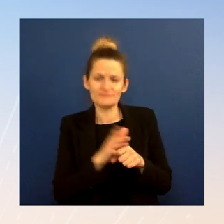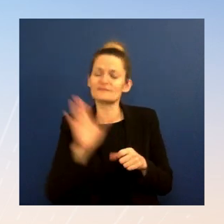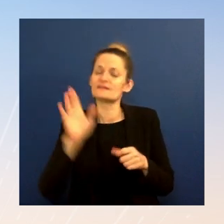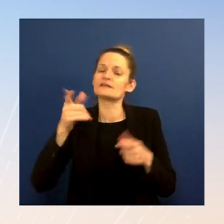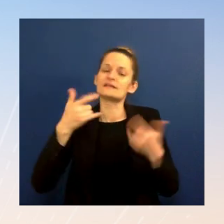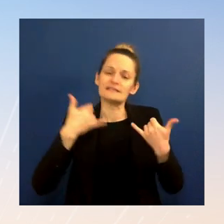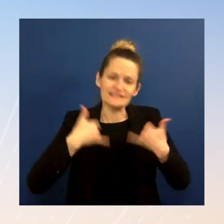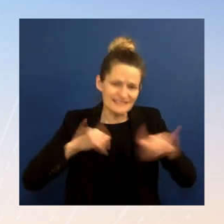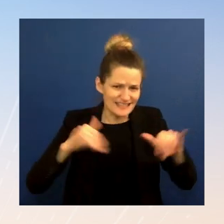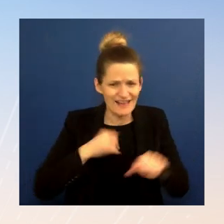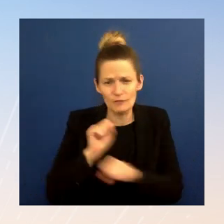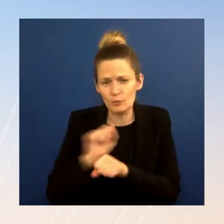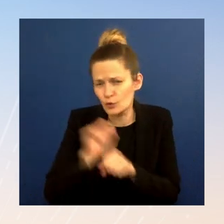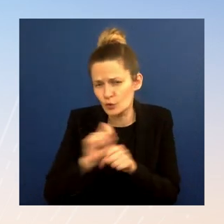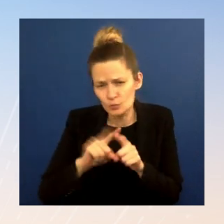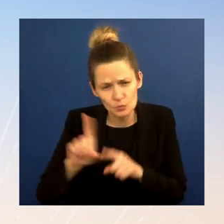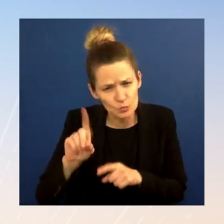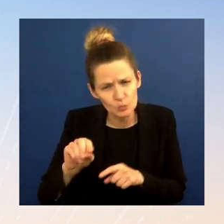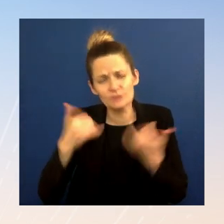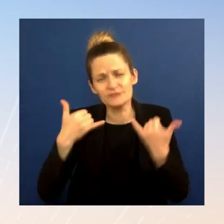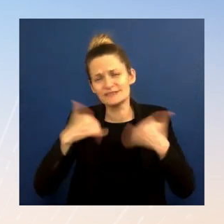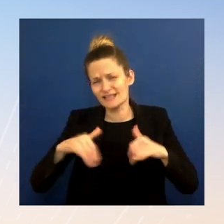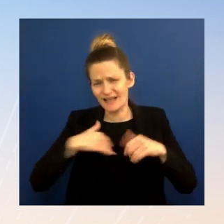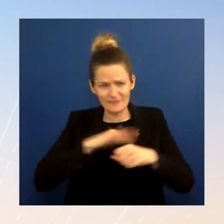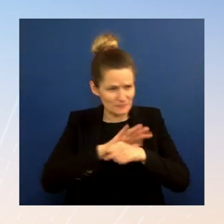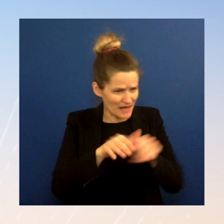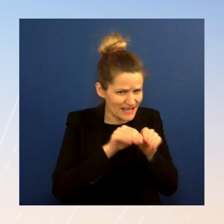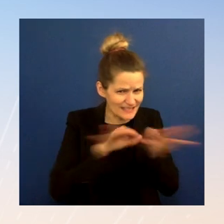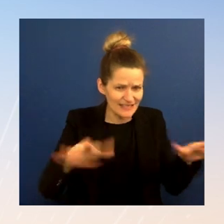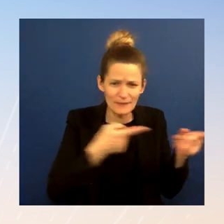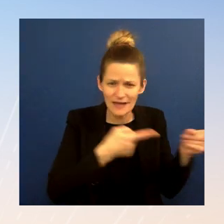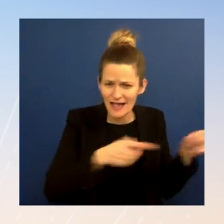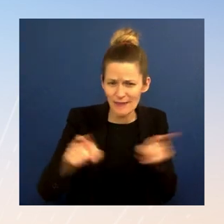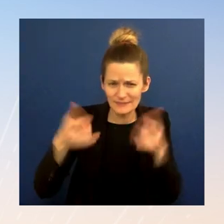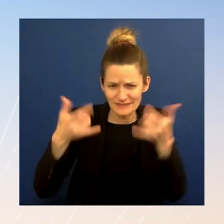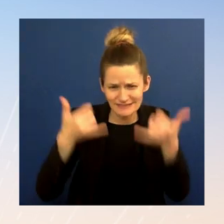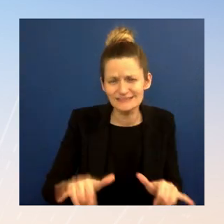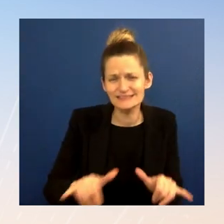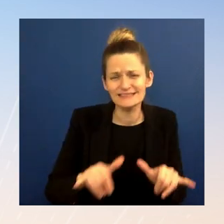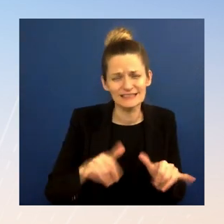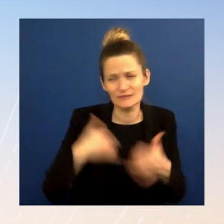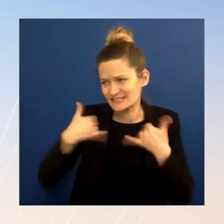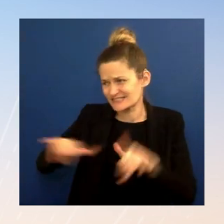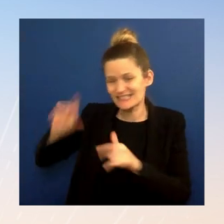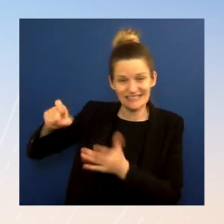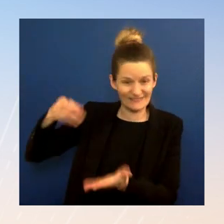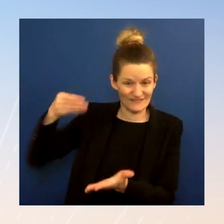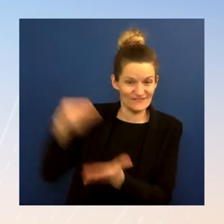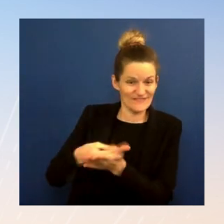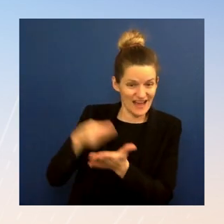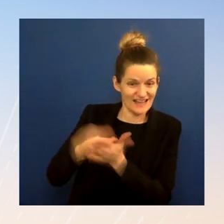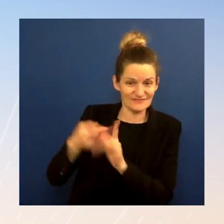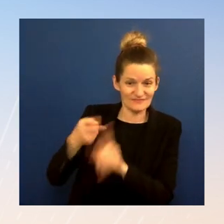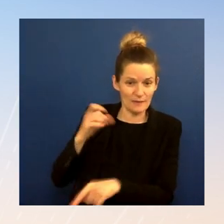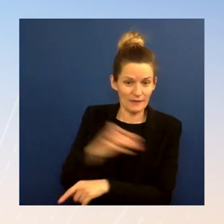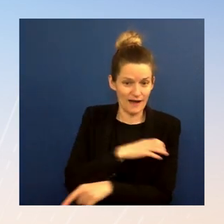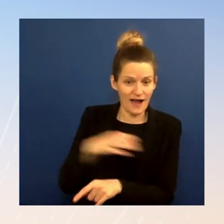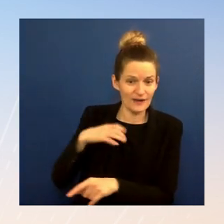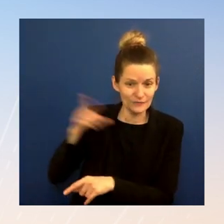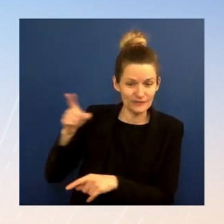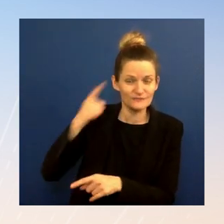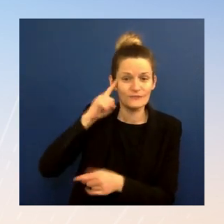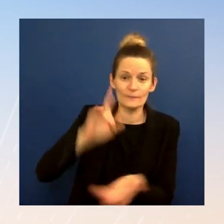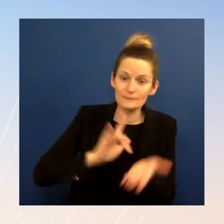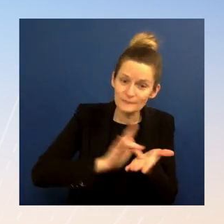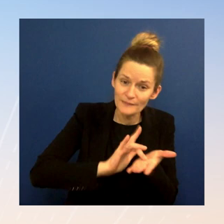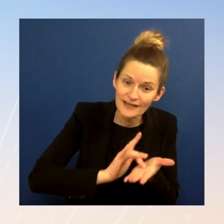That's exactly why we need additional funding to make sure we have the types of treatments, the types of testing mechanisms, to make them